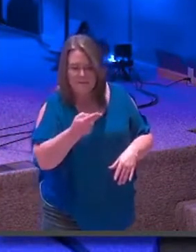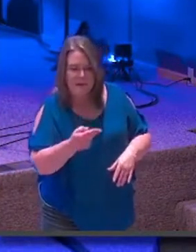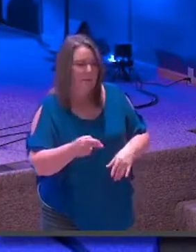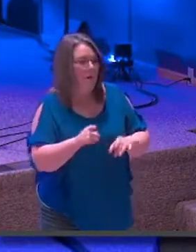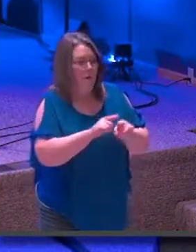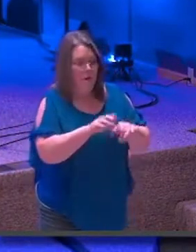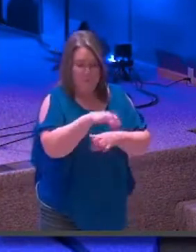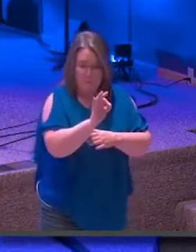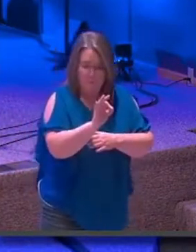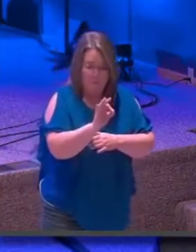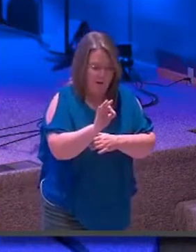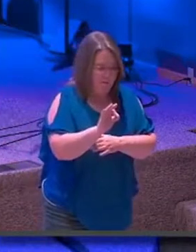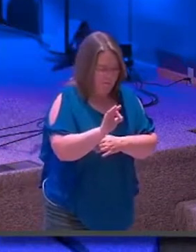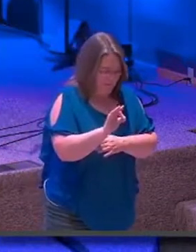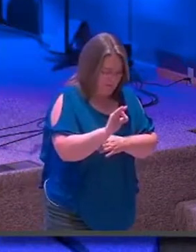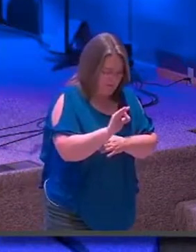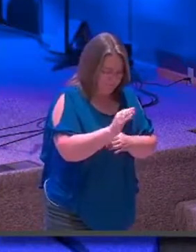this pattern.